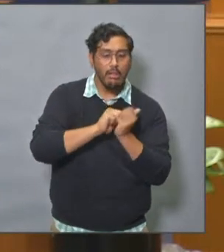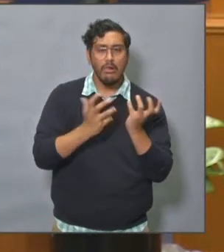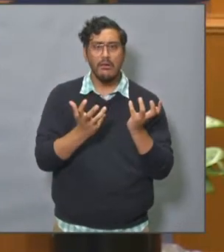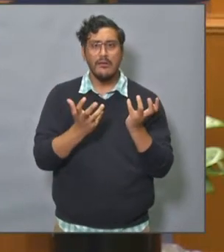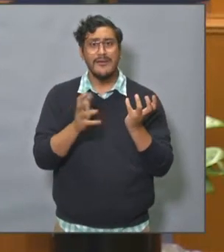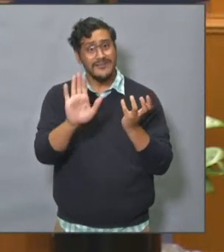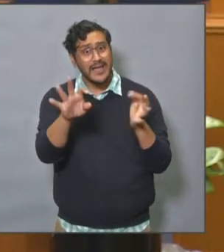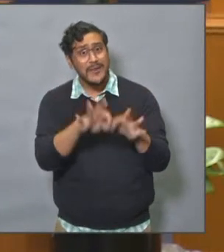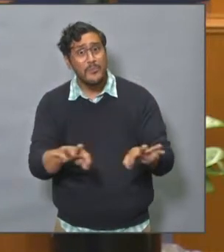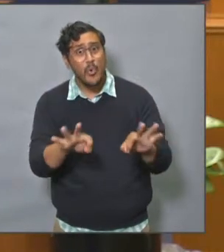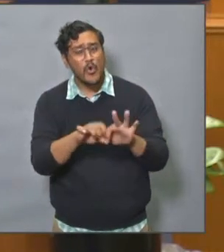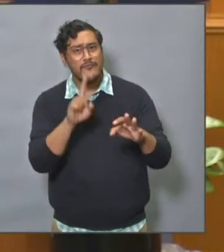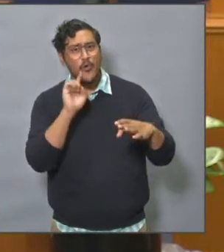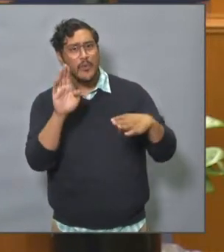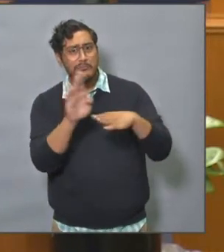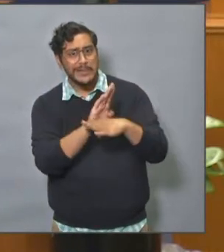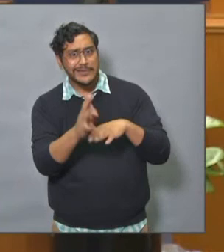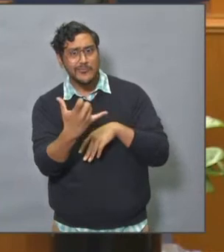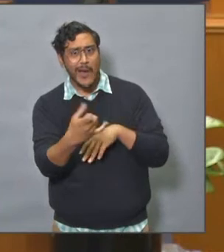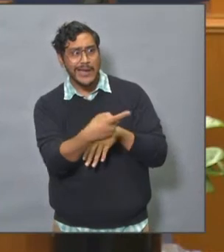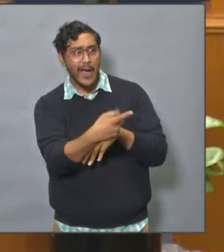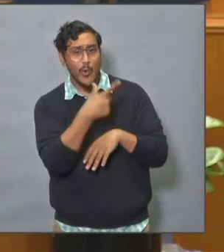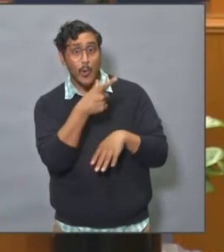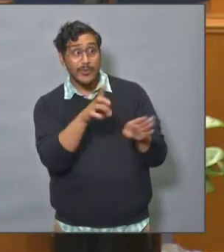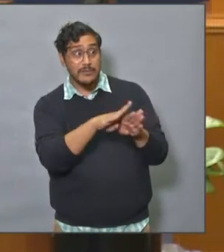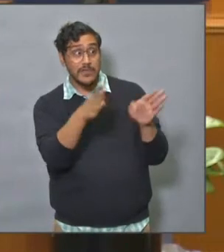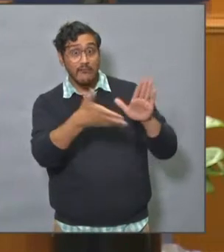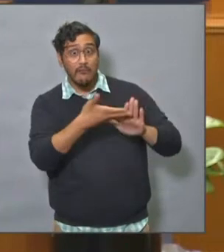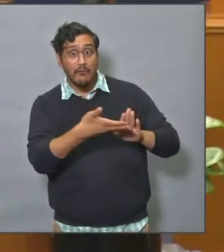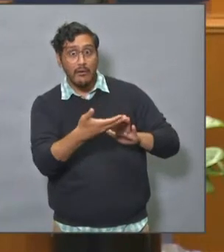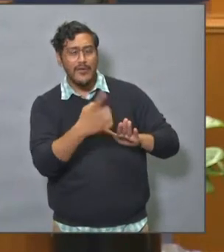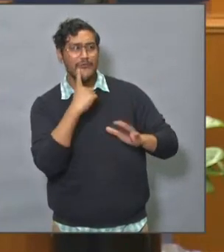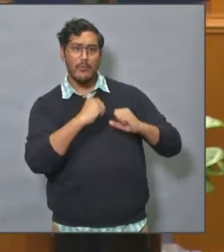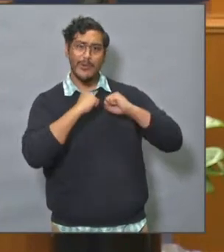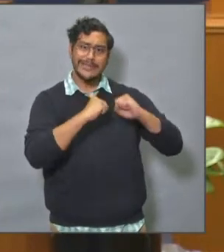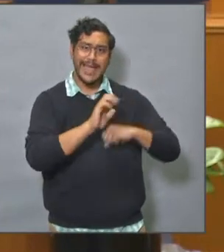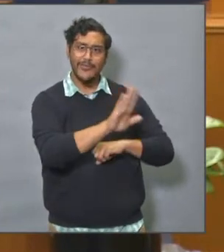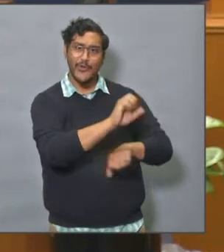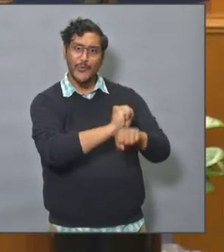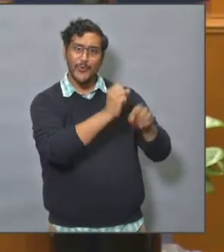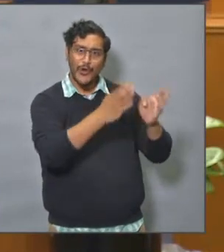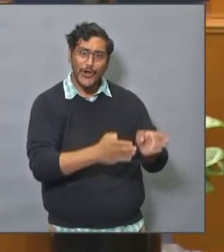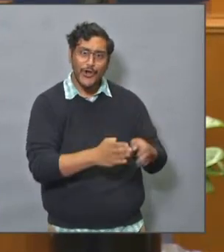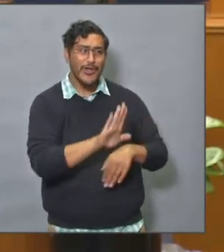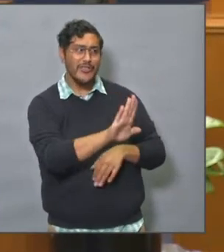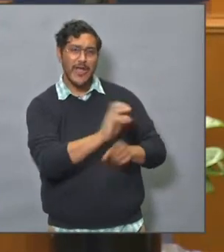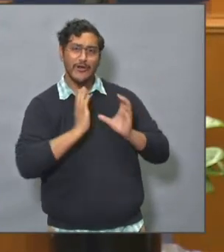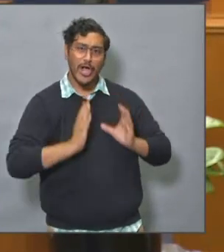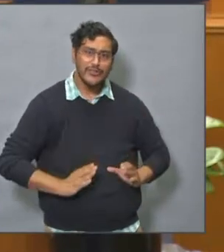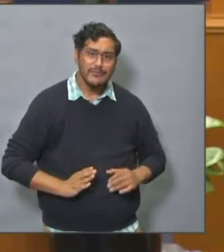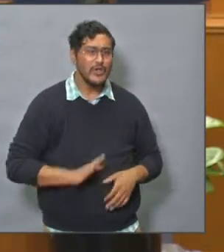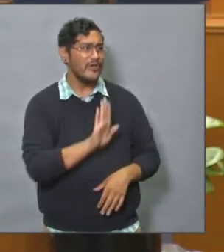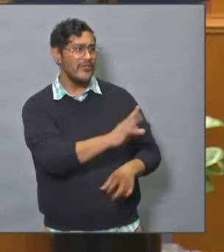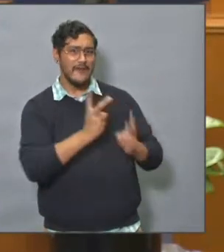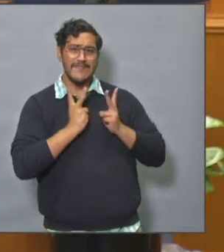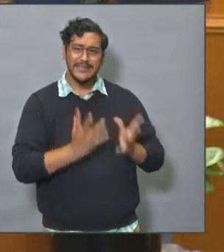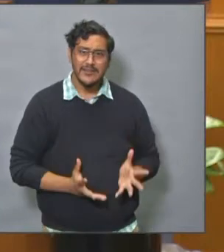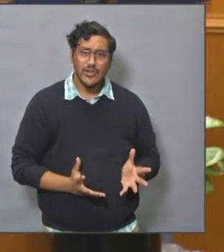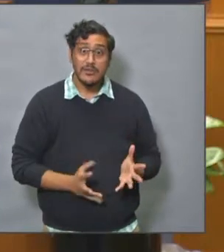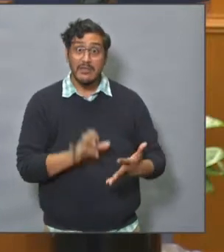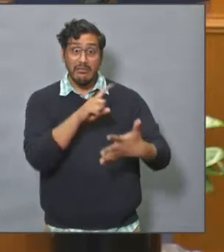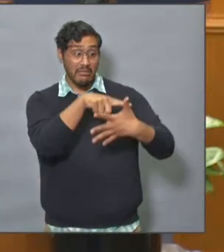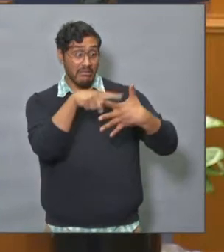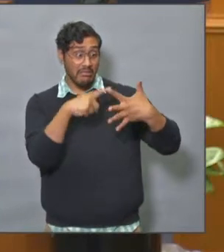those businesses that are open right now to protect their workers, their customers, and their visitors. These are things that are for certain. And it's